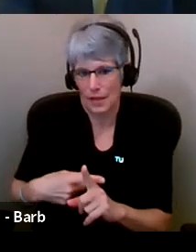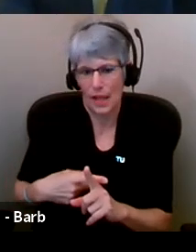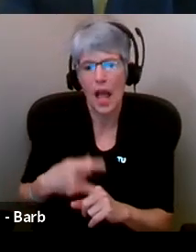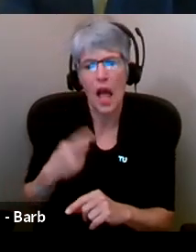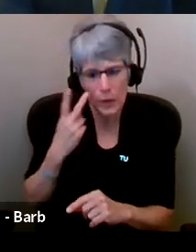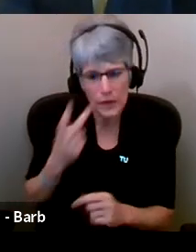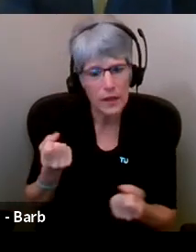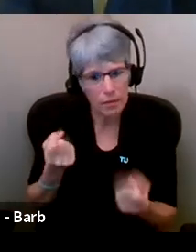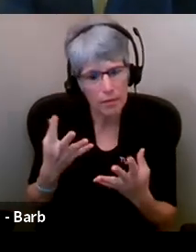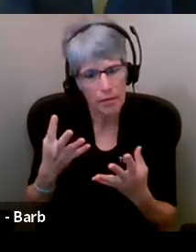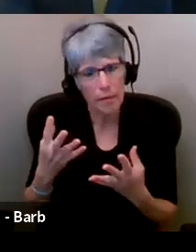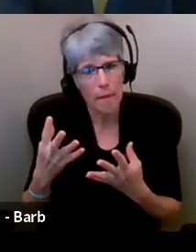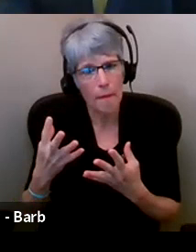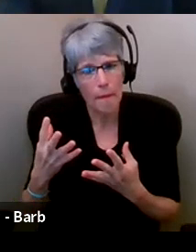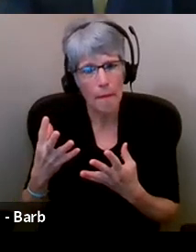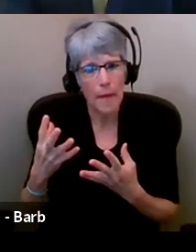questions around